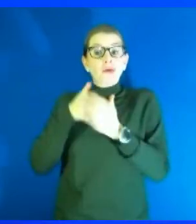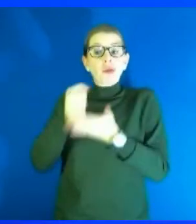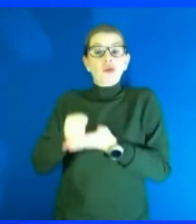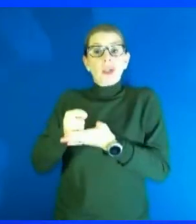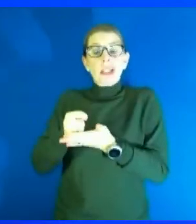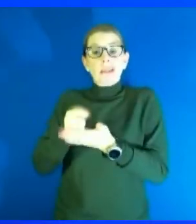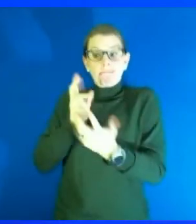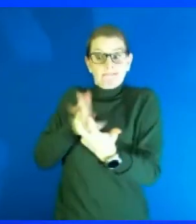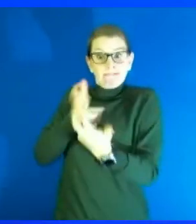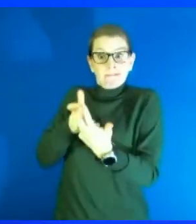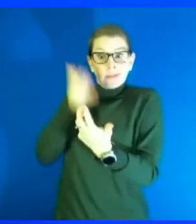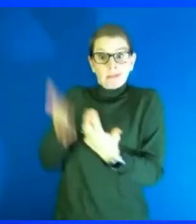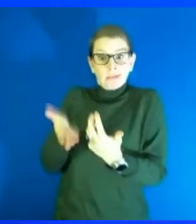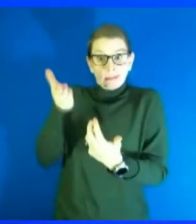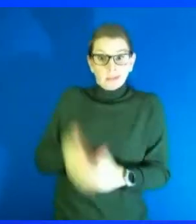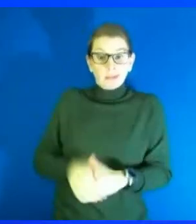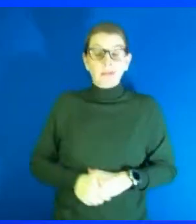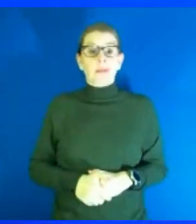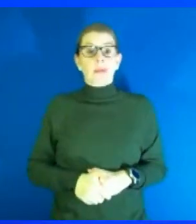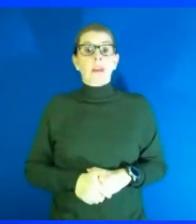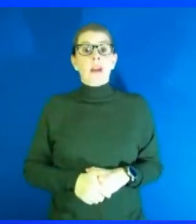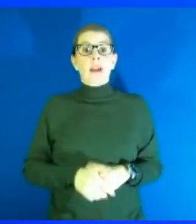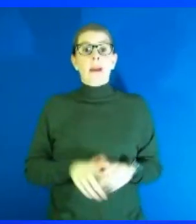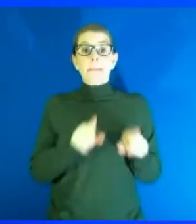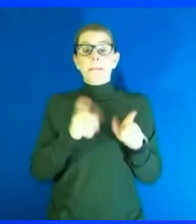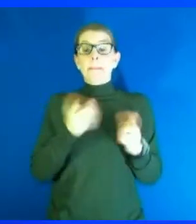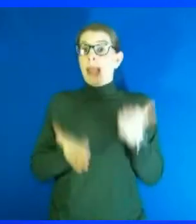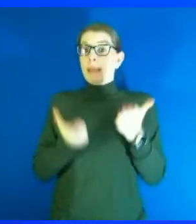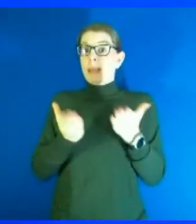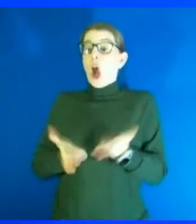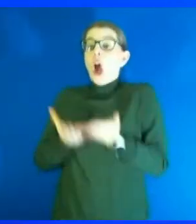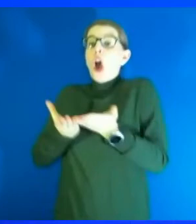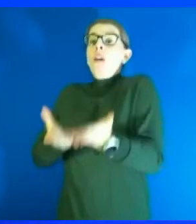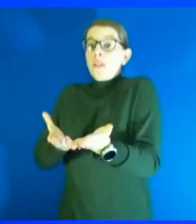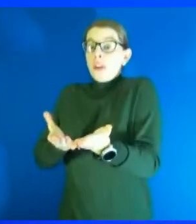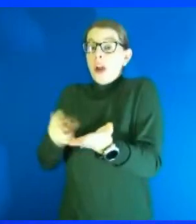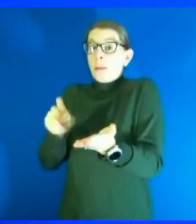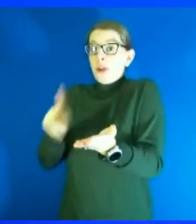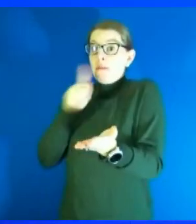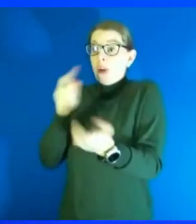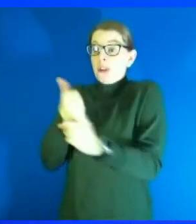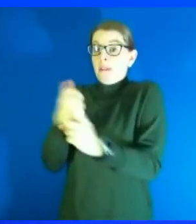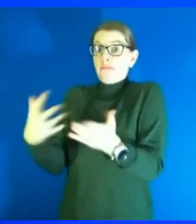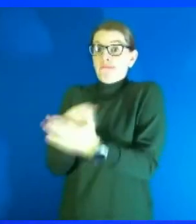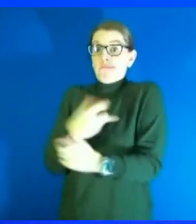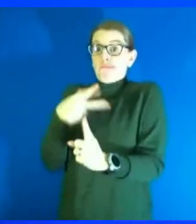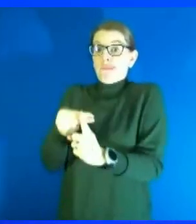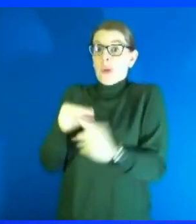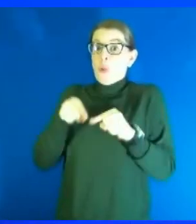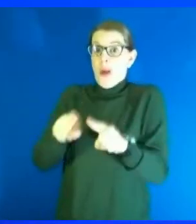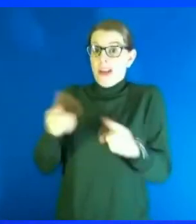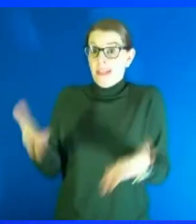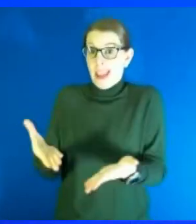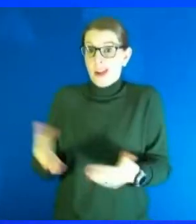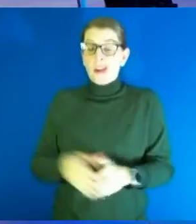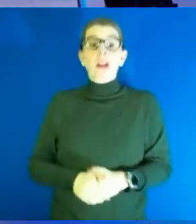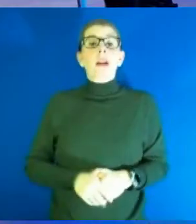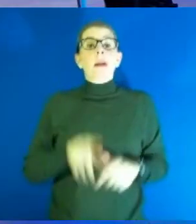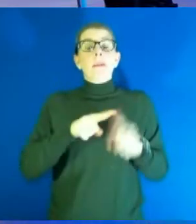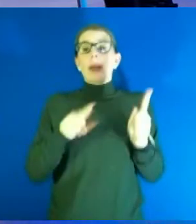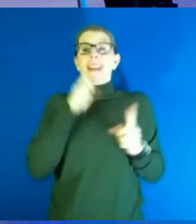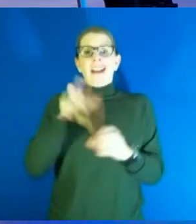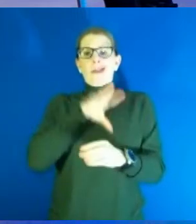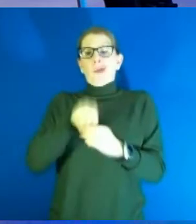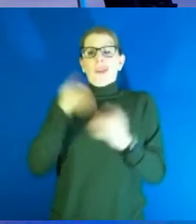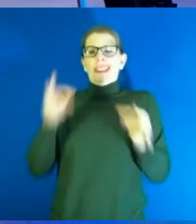just to plan your care and also to maybe offer the opportunity for you to get the vaccination while you're there, but that isn't part of the decision. And we don't want people to stay